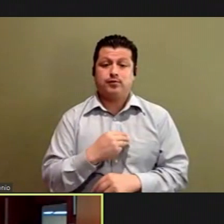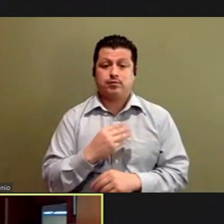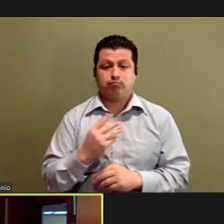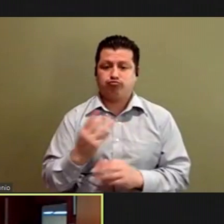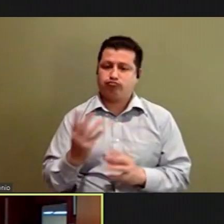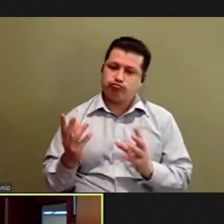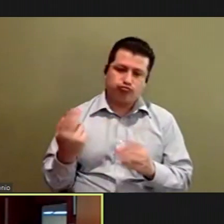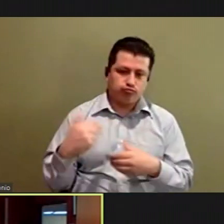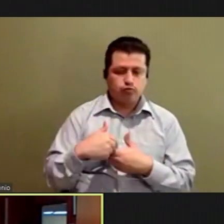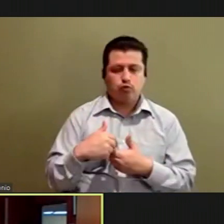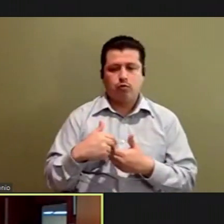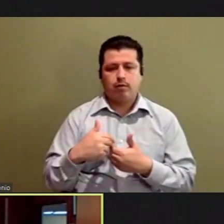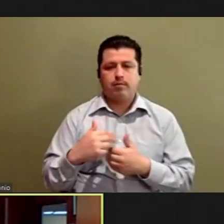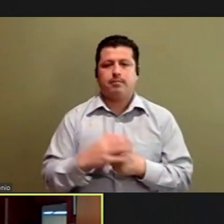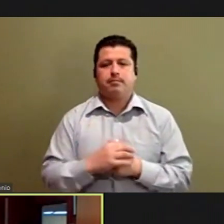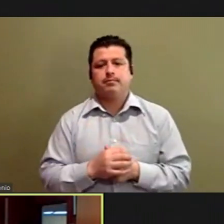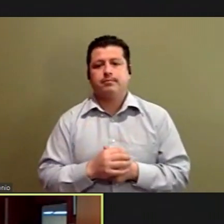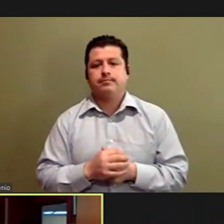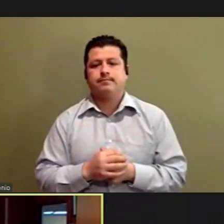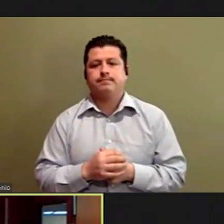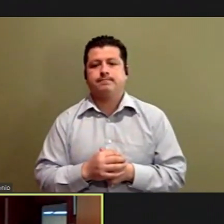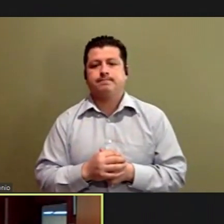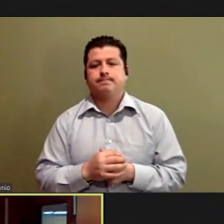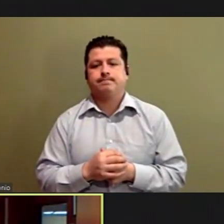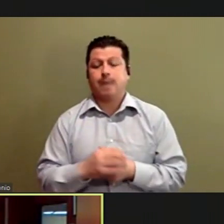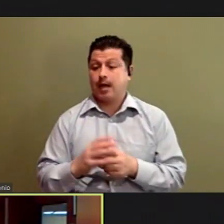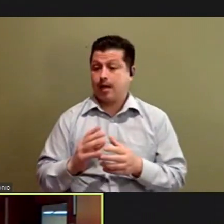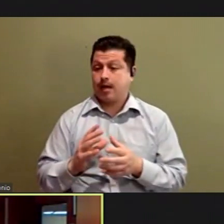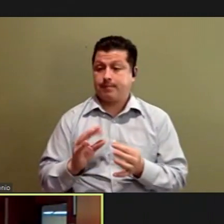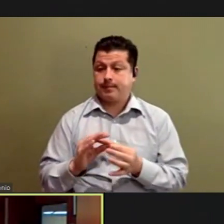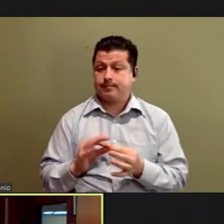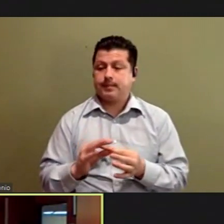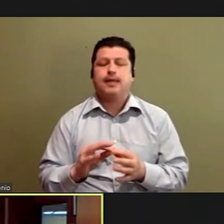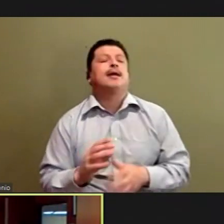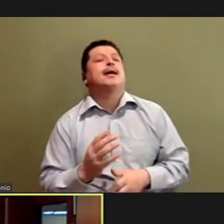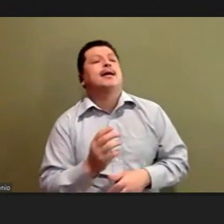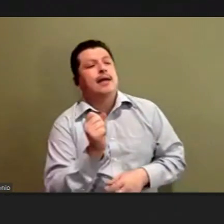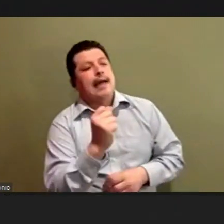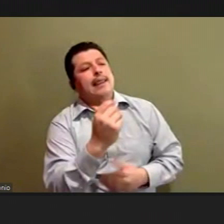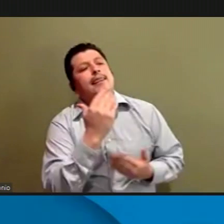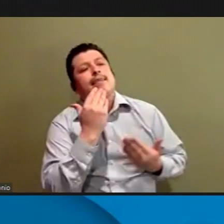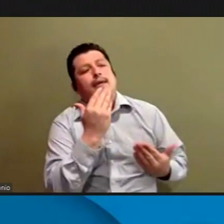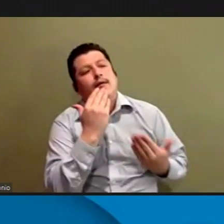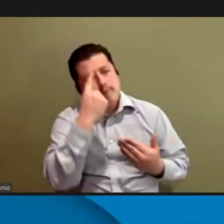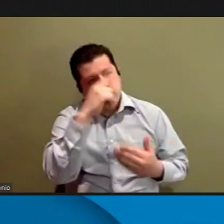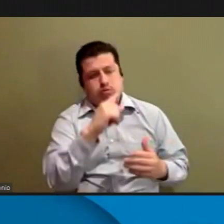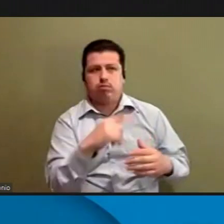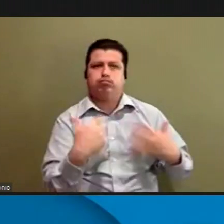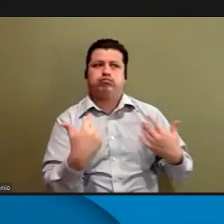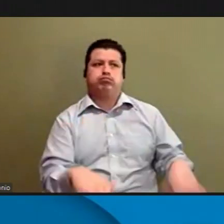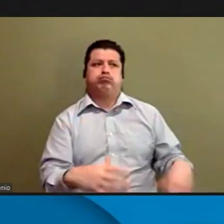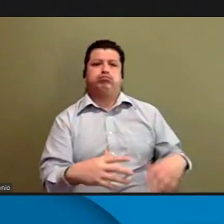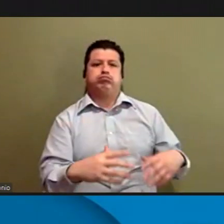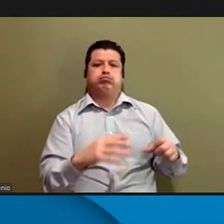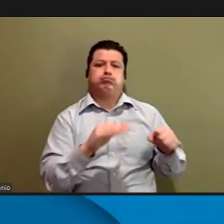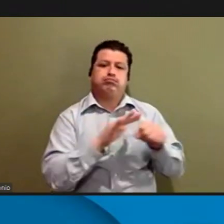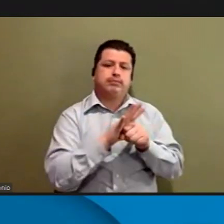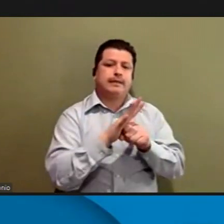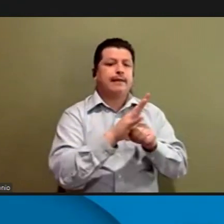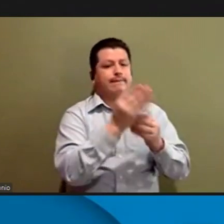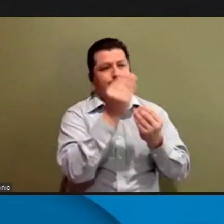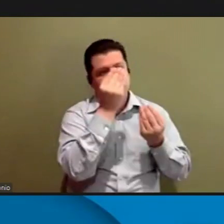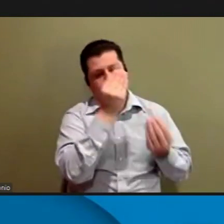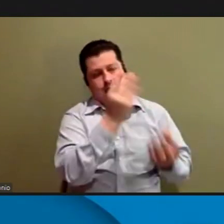first of all, Dr. Curls, thank you so much for this very educational, informative webinar. I do want to